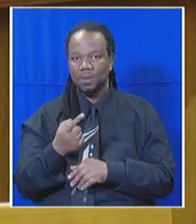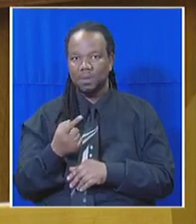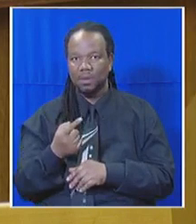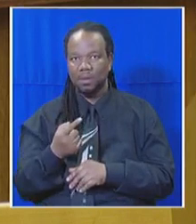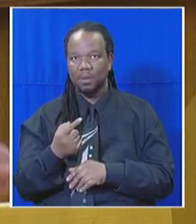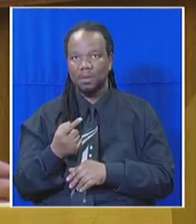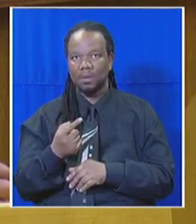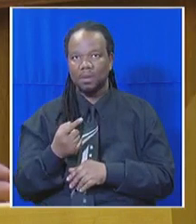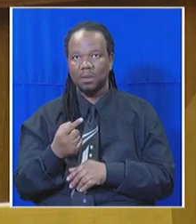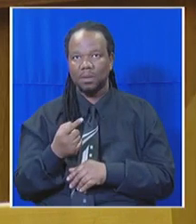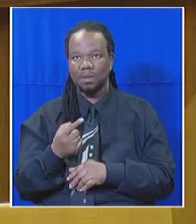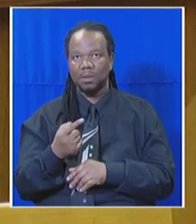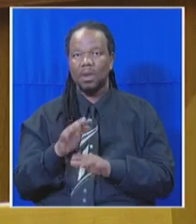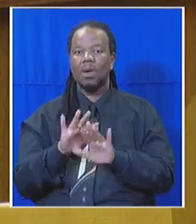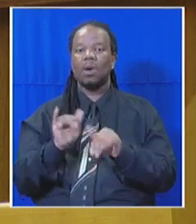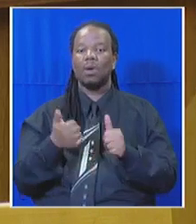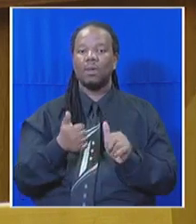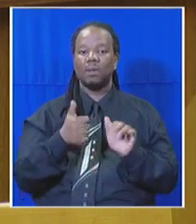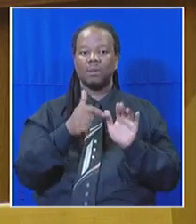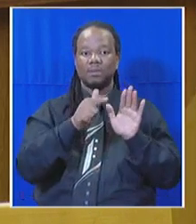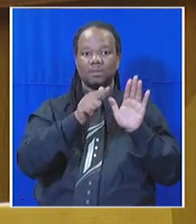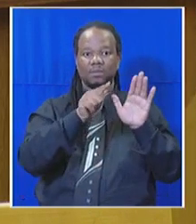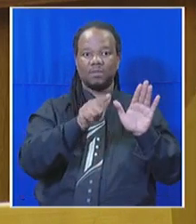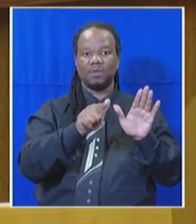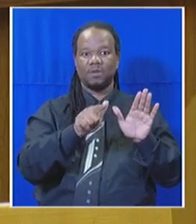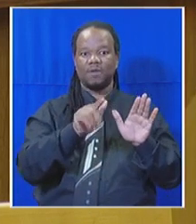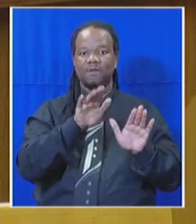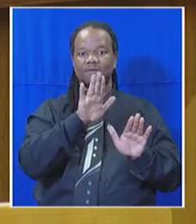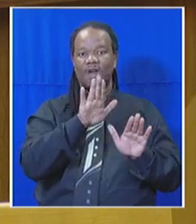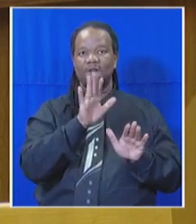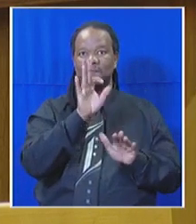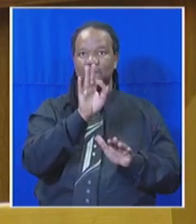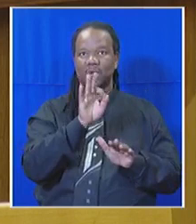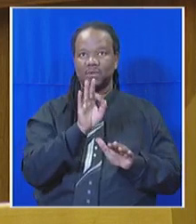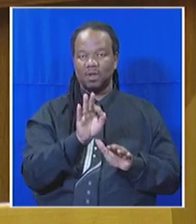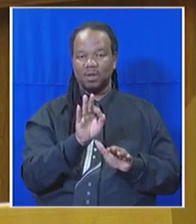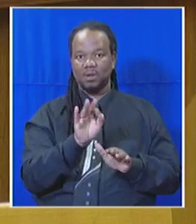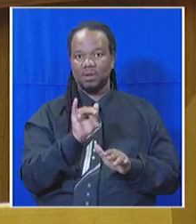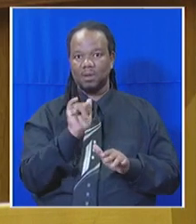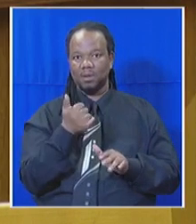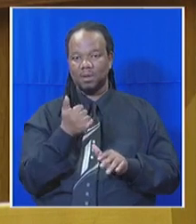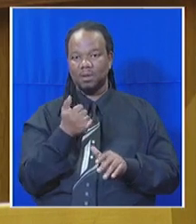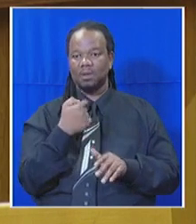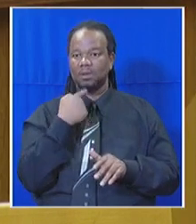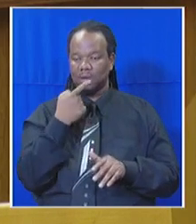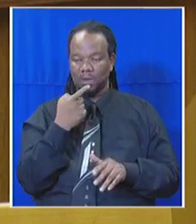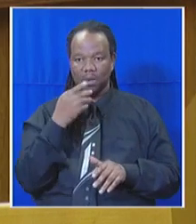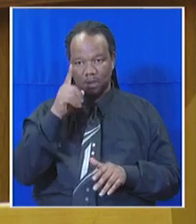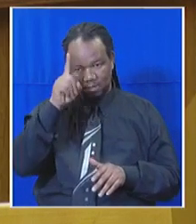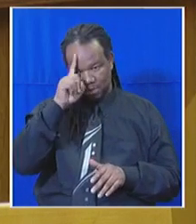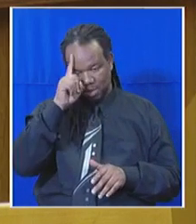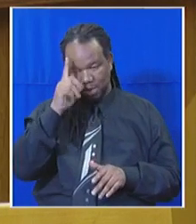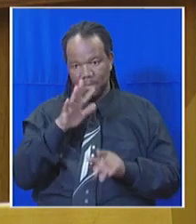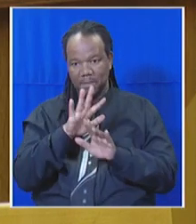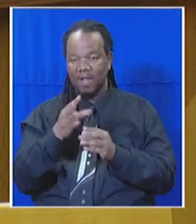76% goes to black lawyers, but that matter is also being addressed in regard to the implementation of the legal